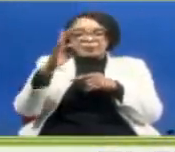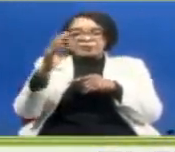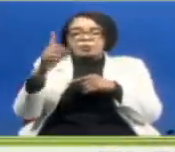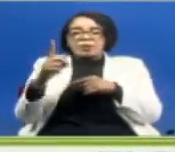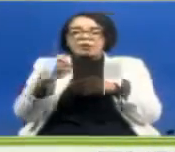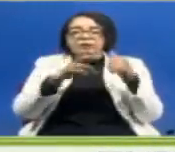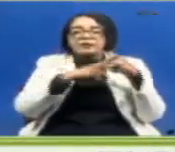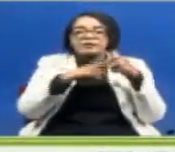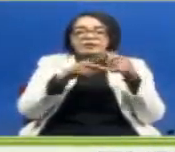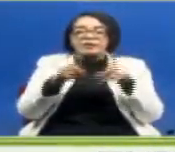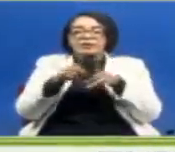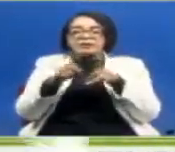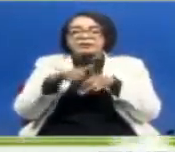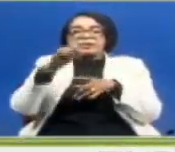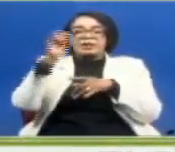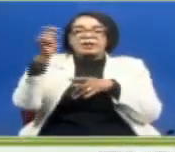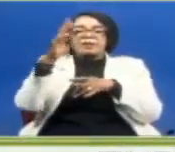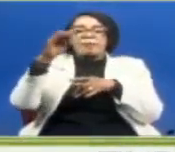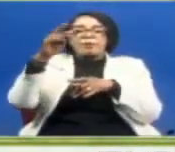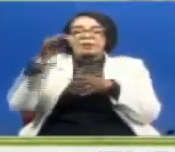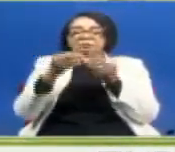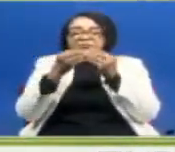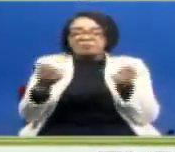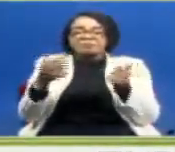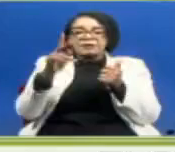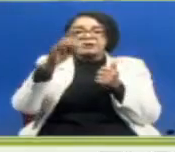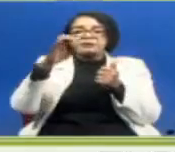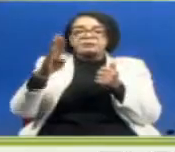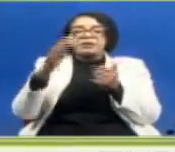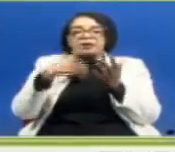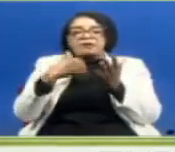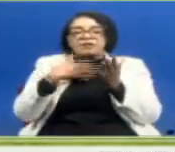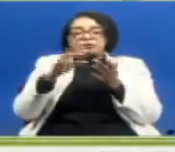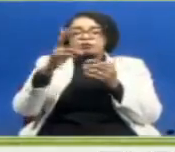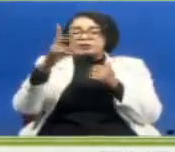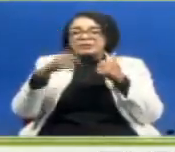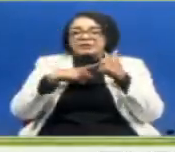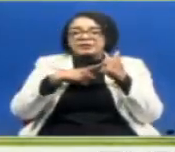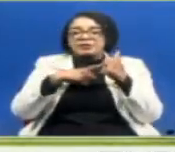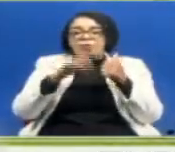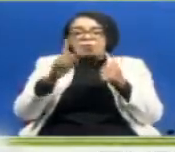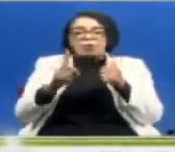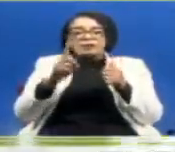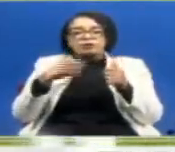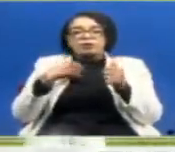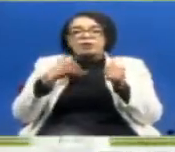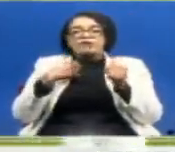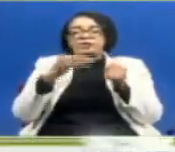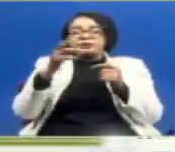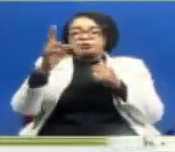as Kenya's Morans hit back at KCB Rugby with a commanding 26-0 to avenge the